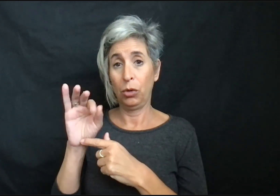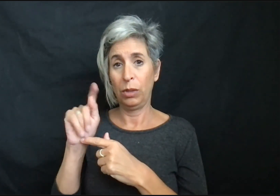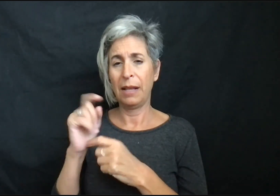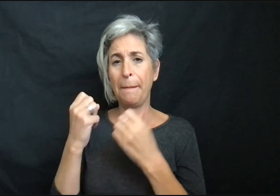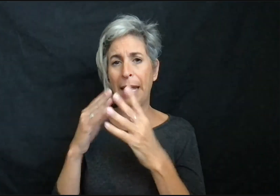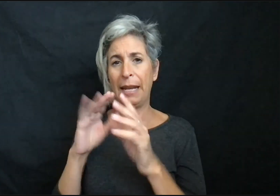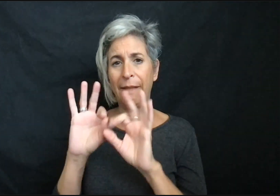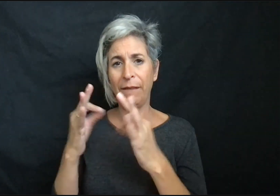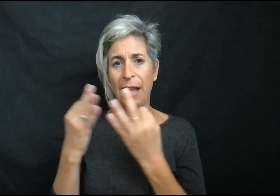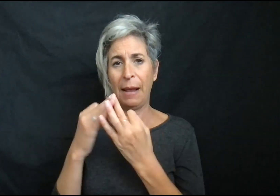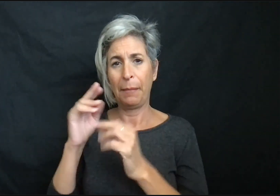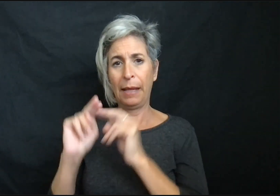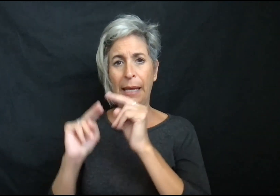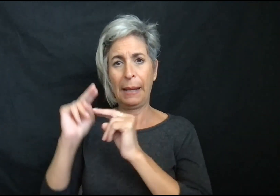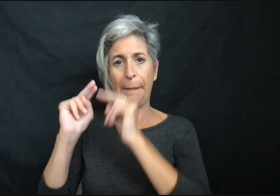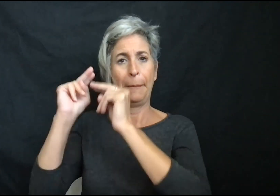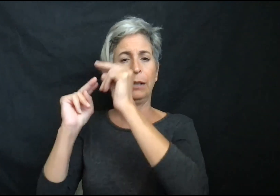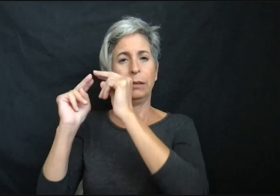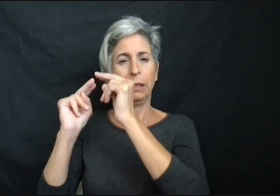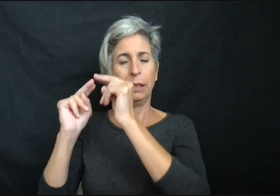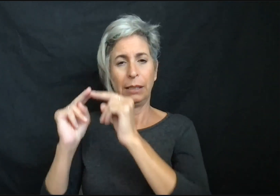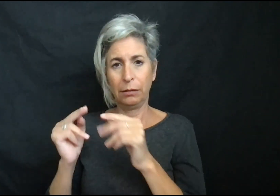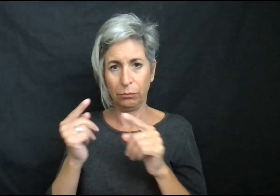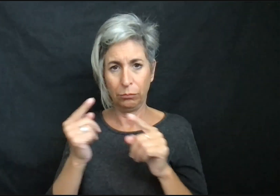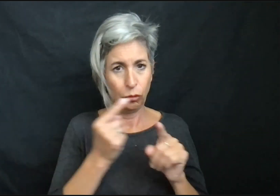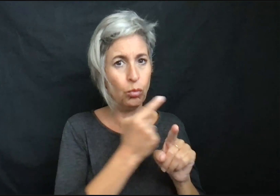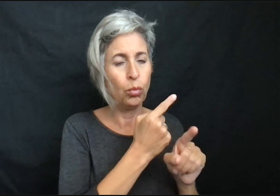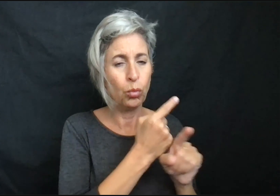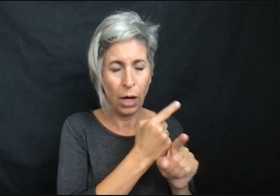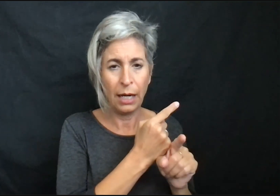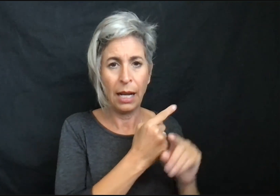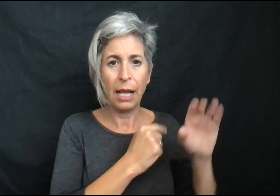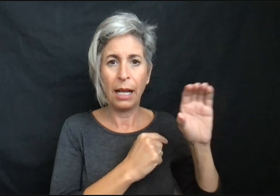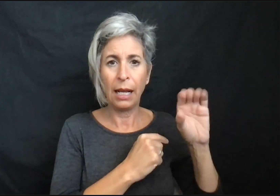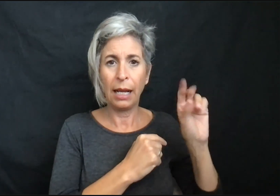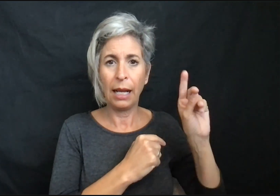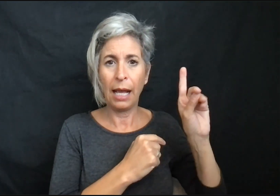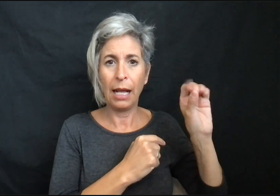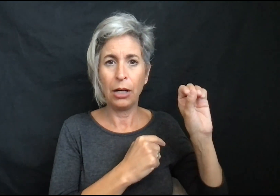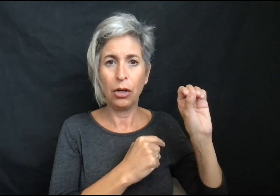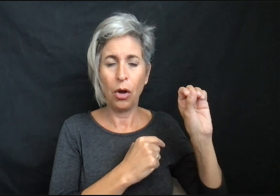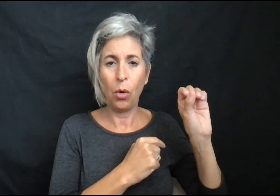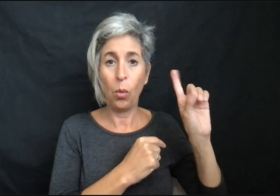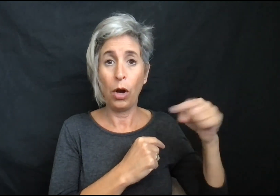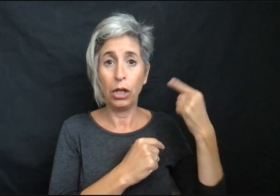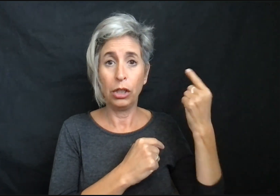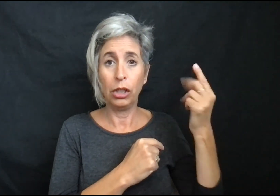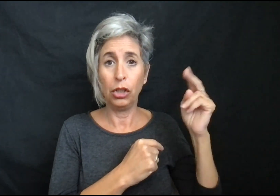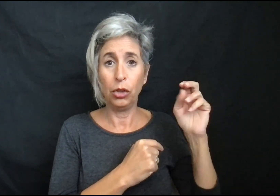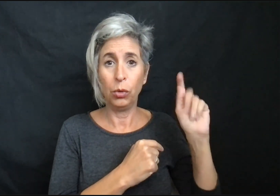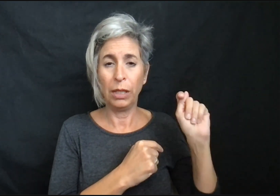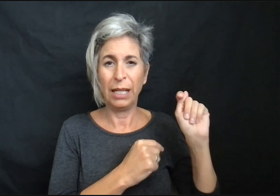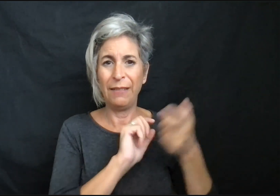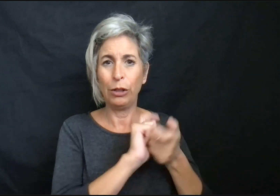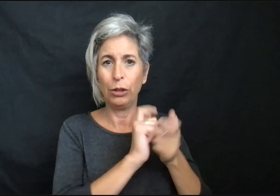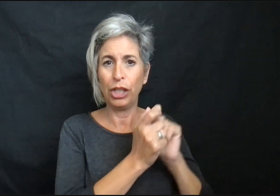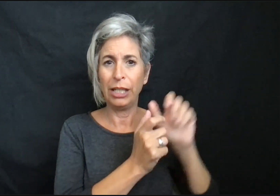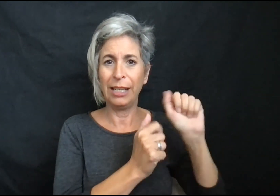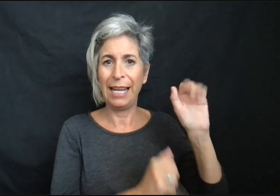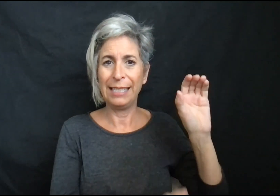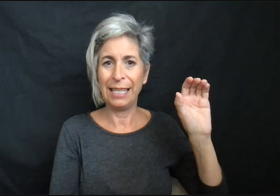building. So if it's just the condo, the one condo unit replacing their AC, it would